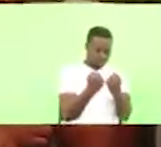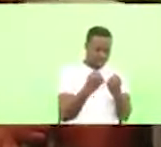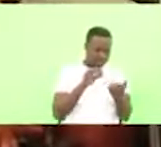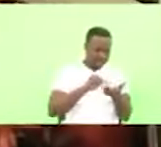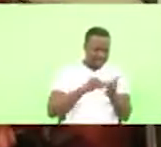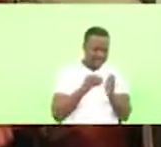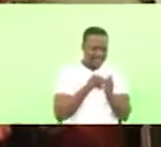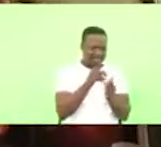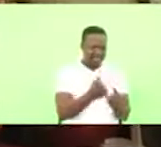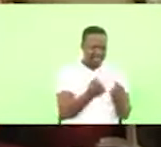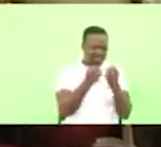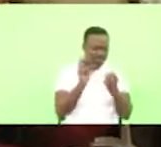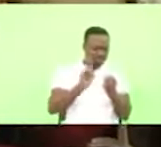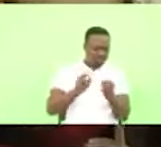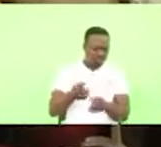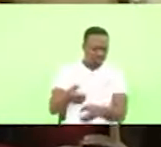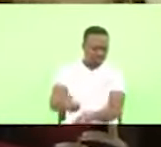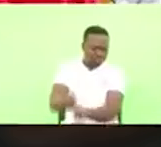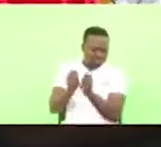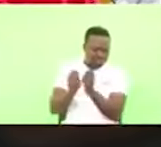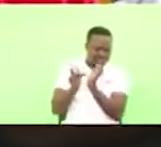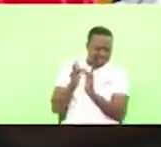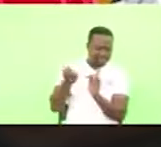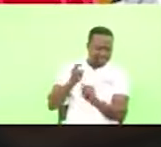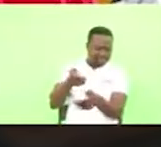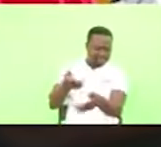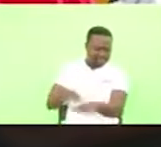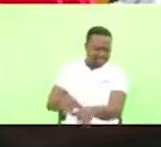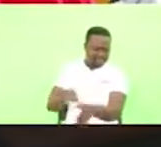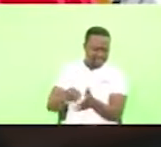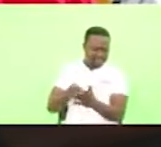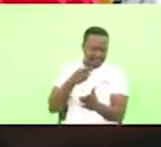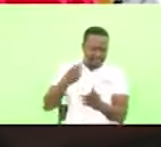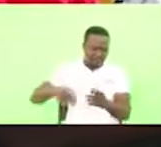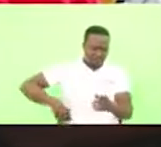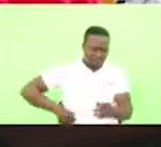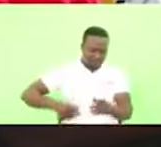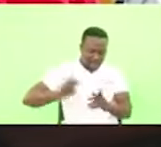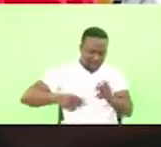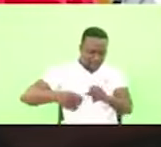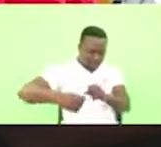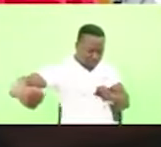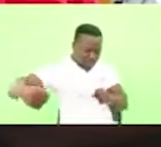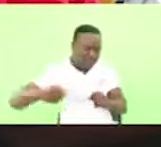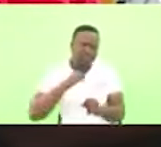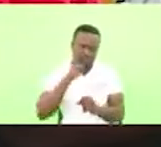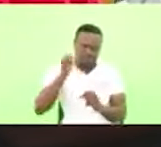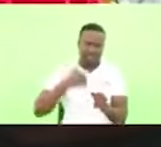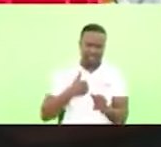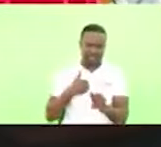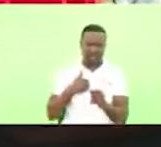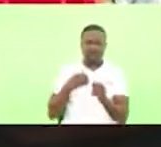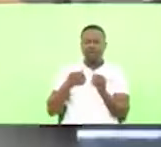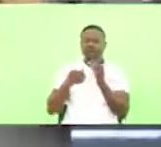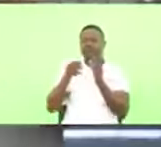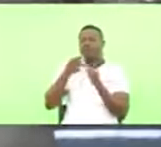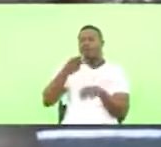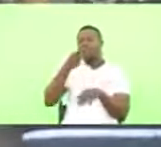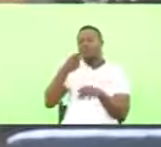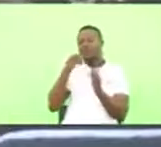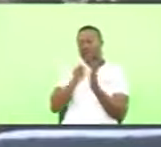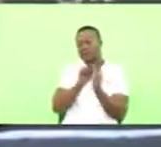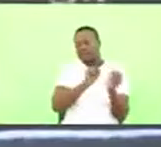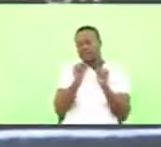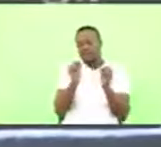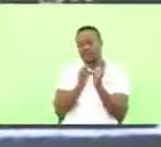then the opposition was strong. And then Paul is saying that The power that is available to Christians